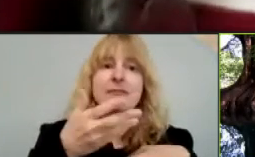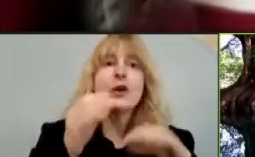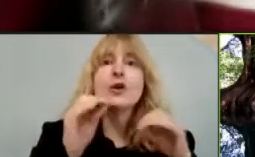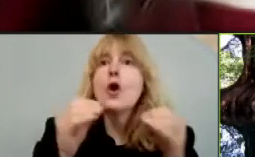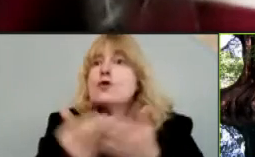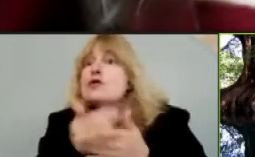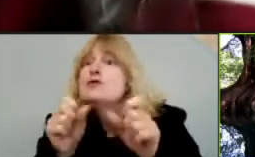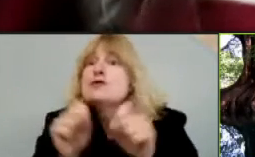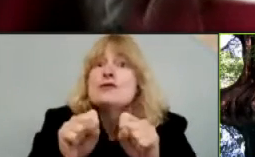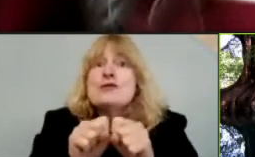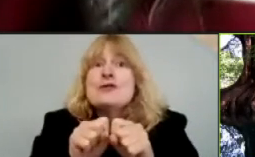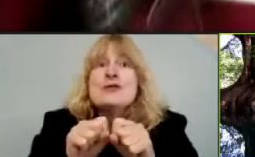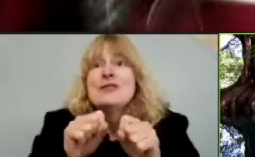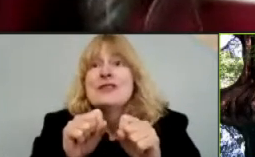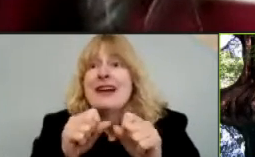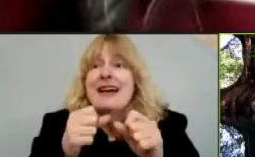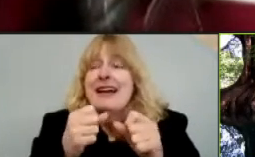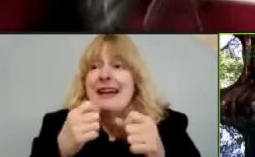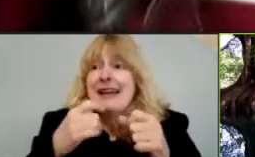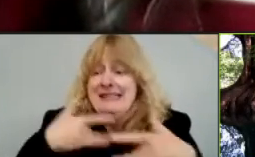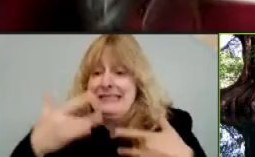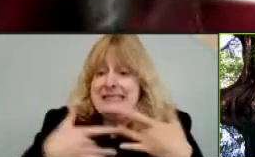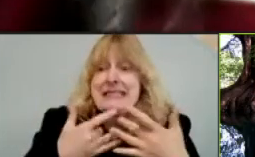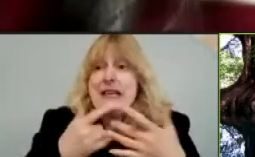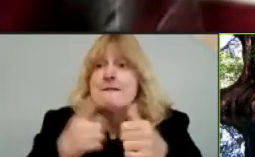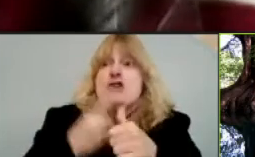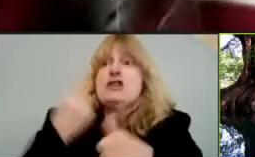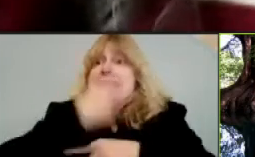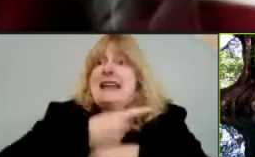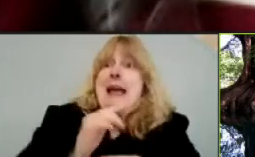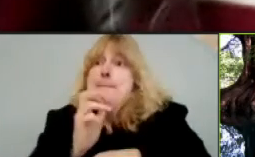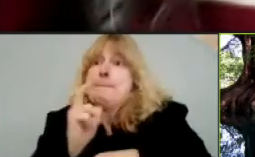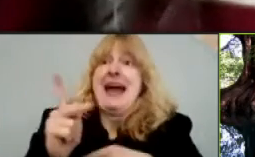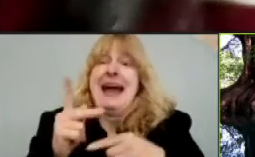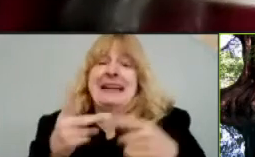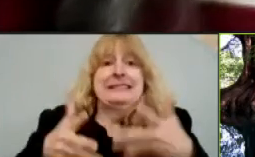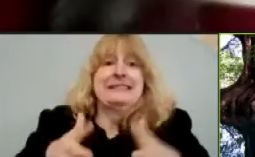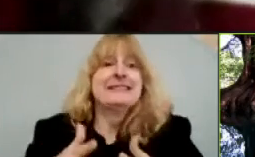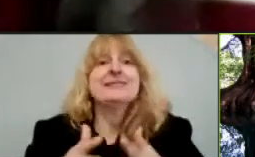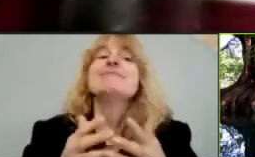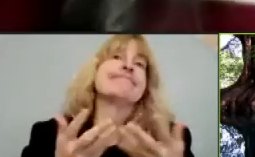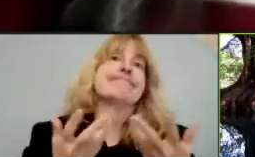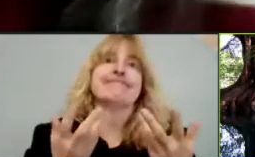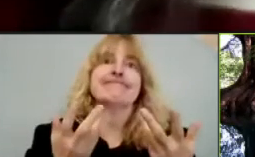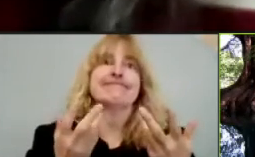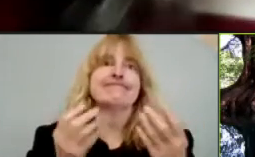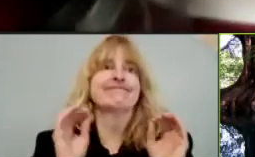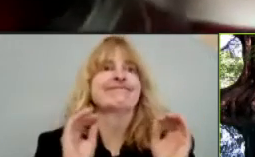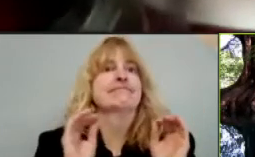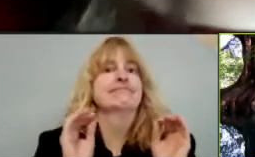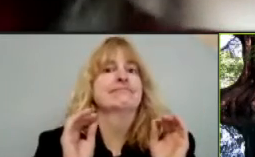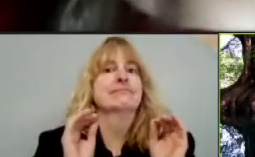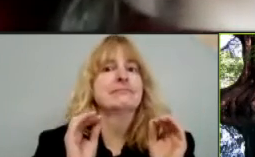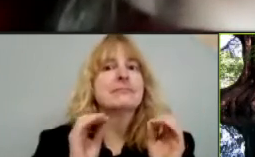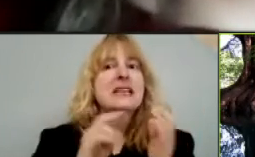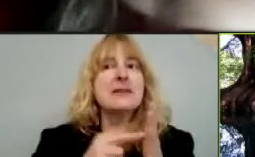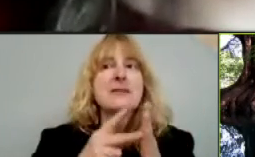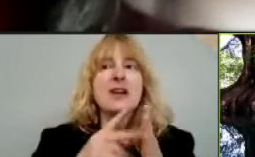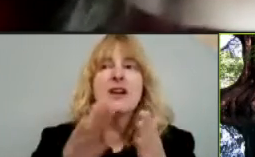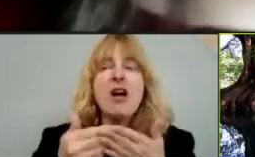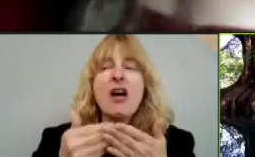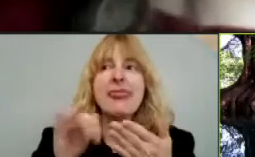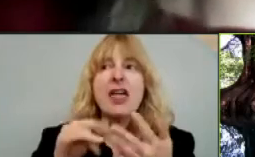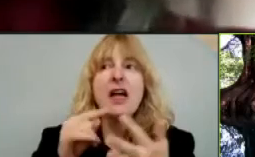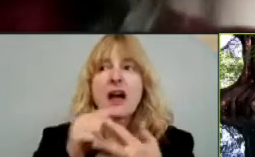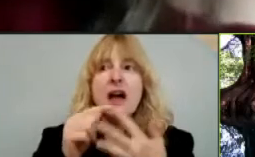he feels. And all of this has been impacting me. It's saddening me. I've